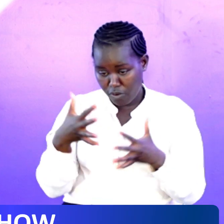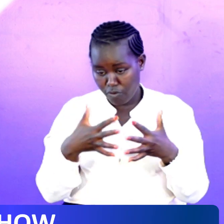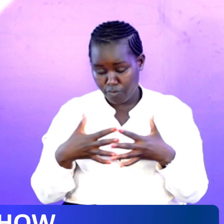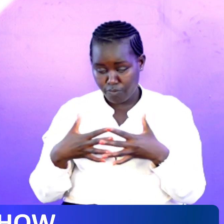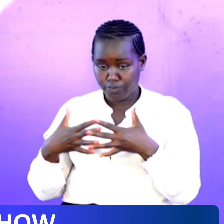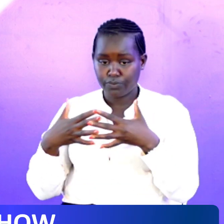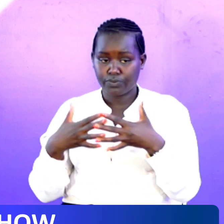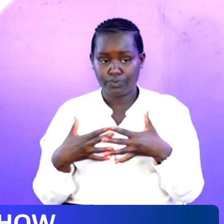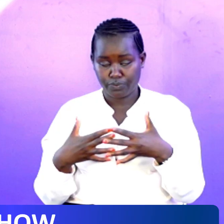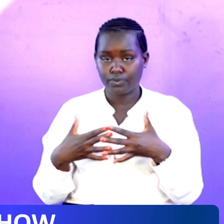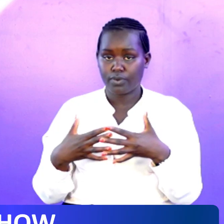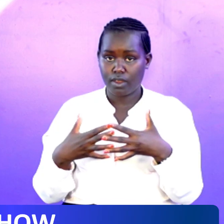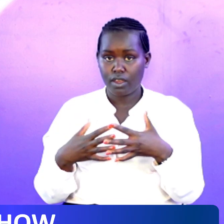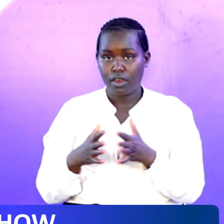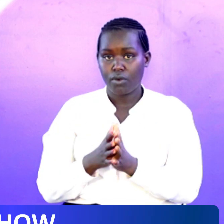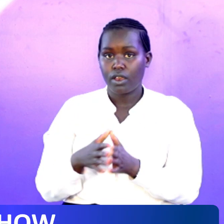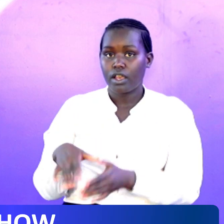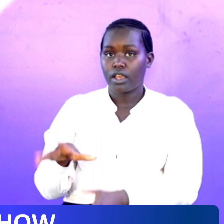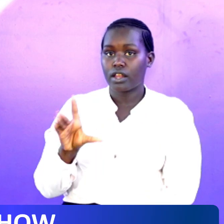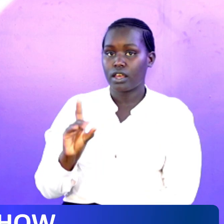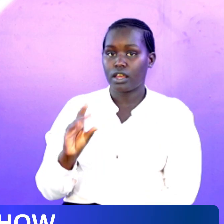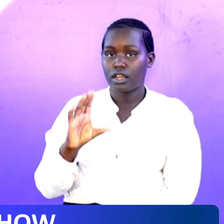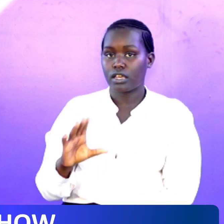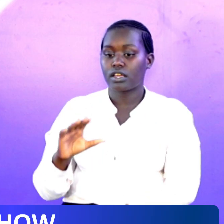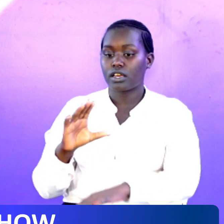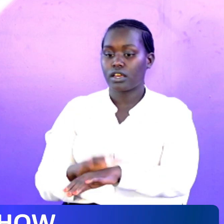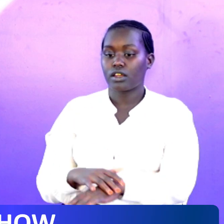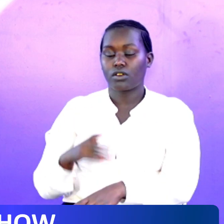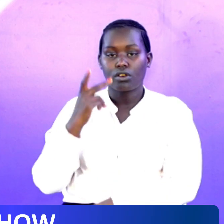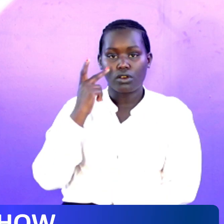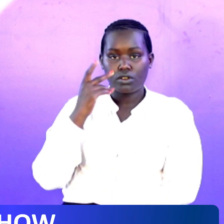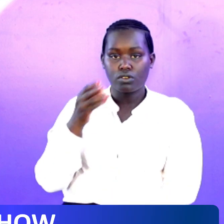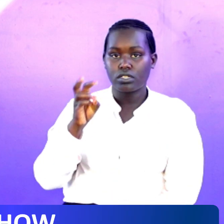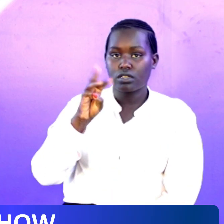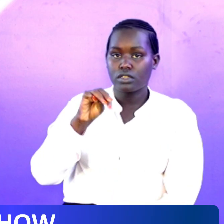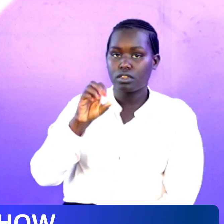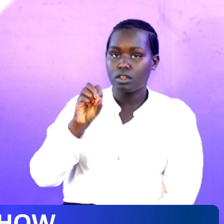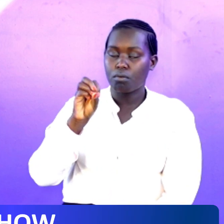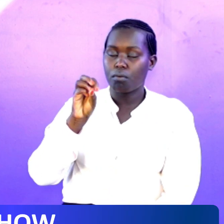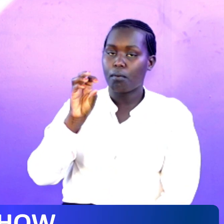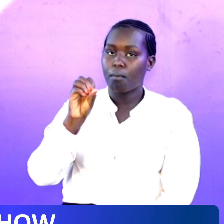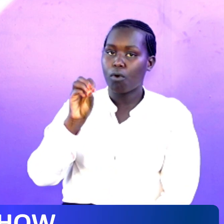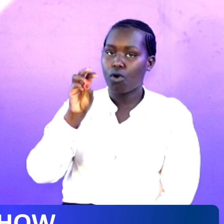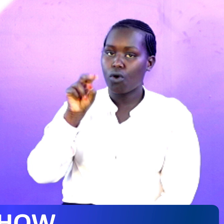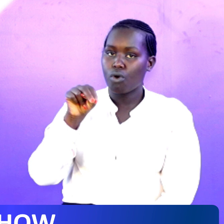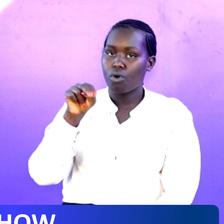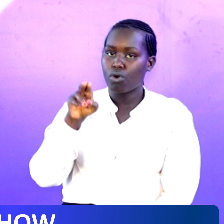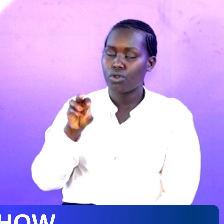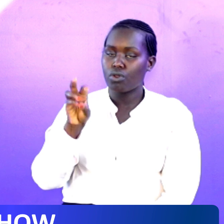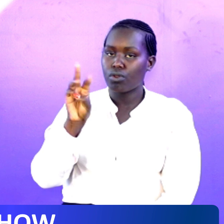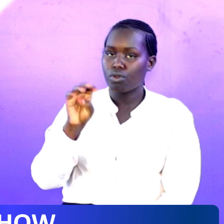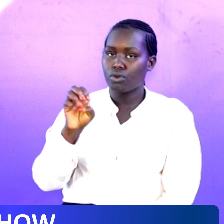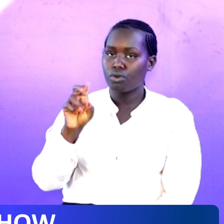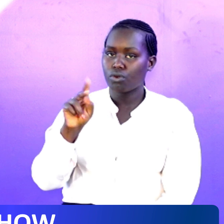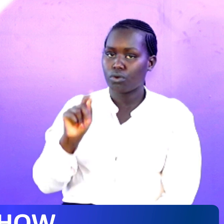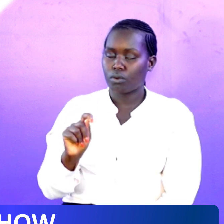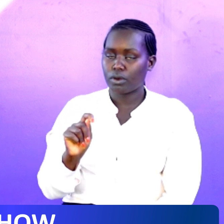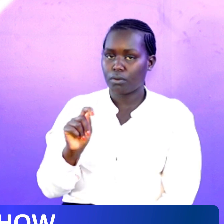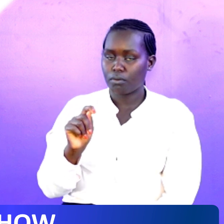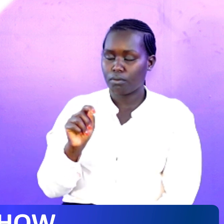short stint in Washington, D.C., and I got to see the monument of Lafayette, who is touted to be the father